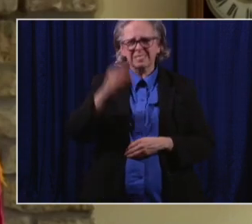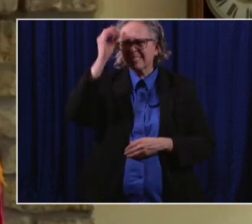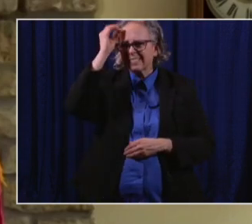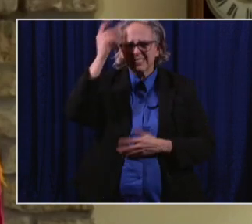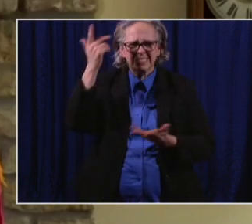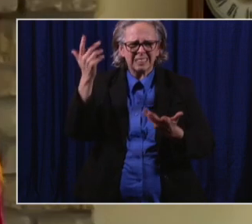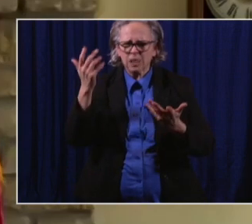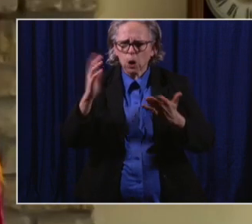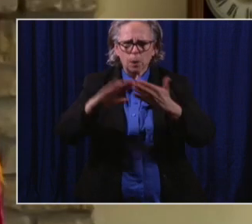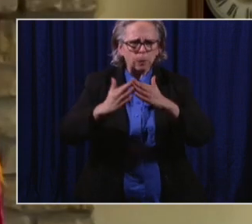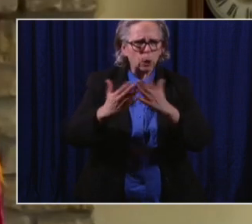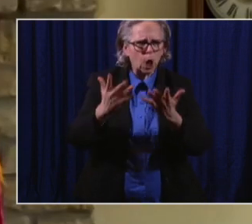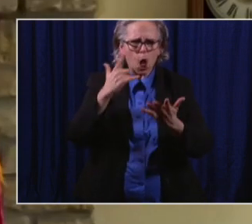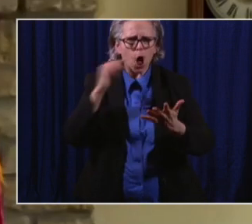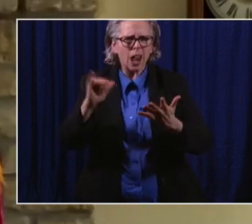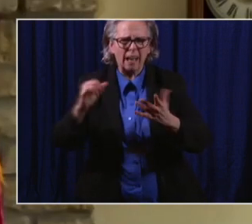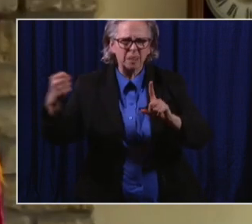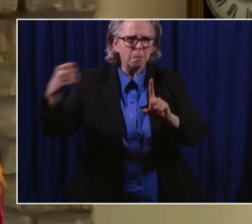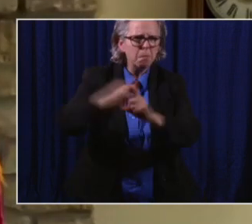downtown and other things.